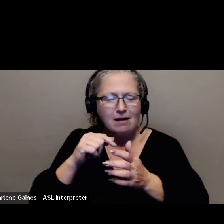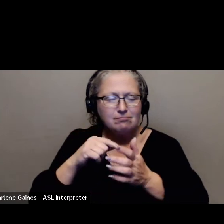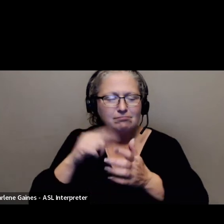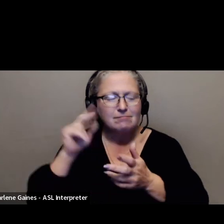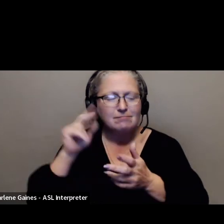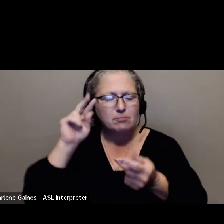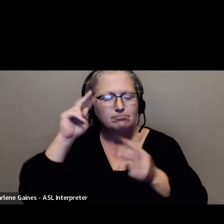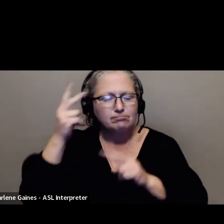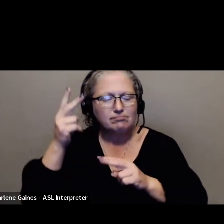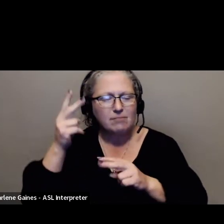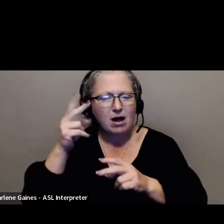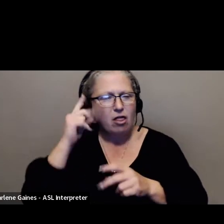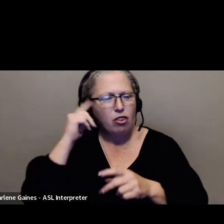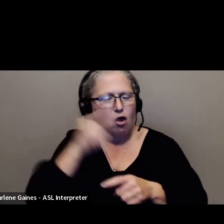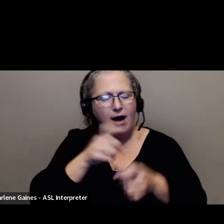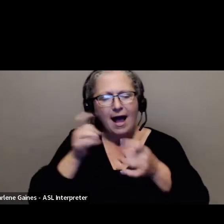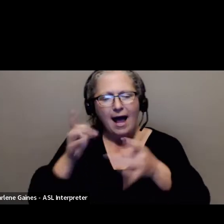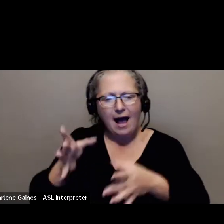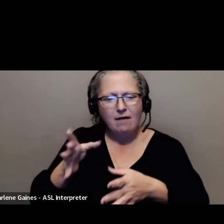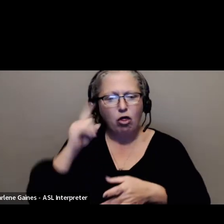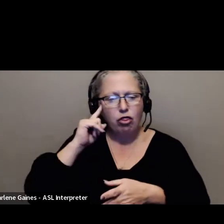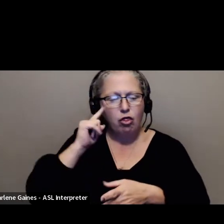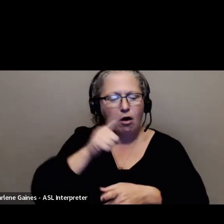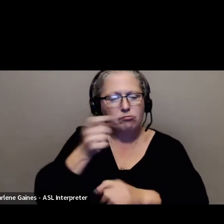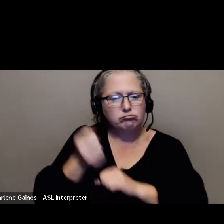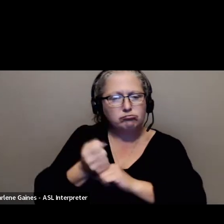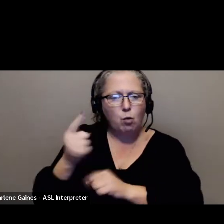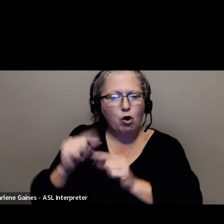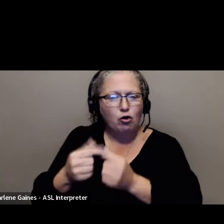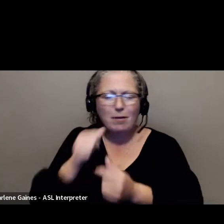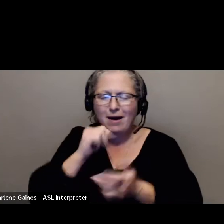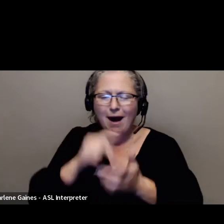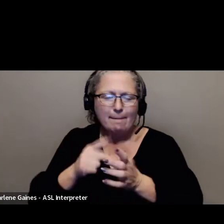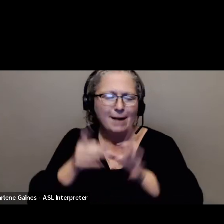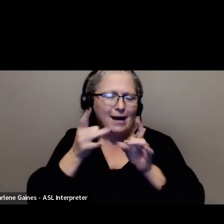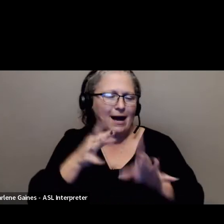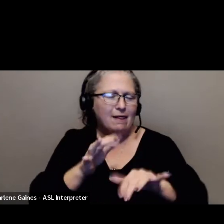as being hateful. Empathy for one group does not equal hate for another.